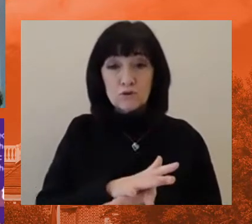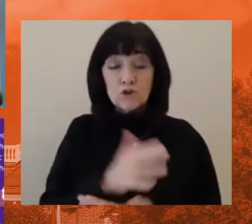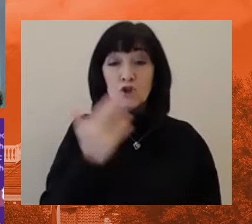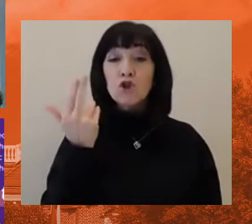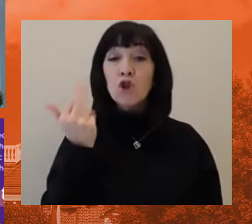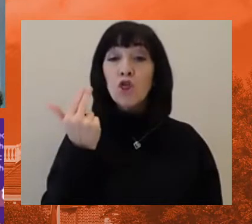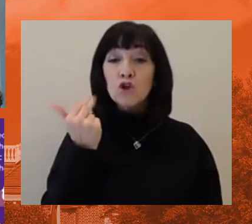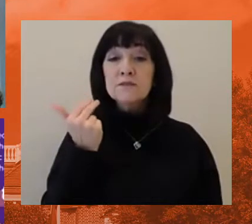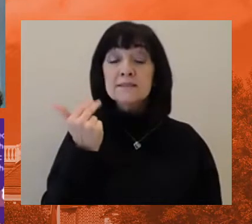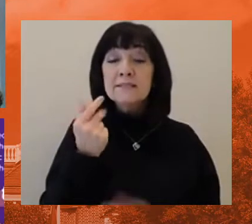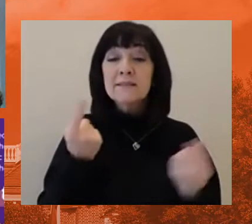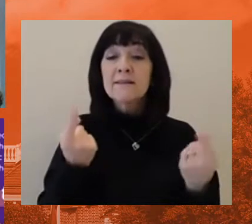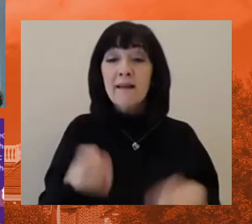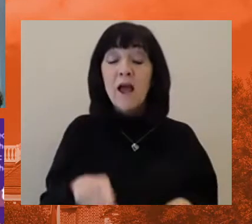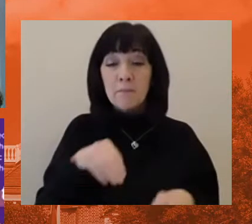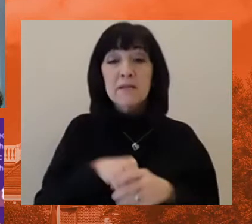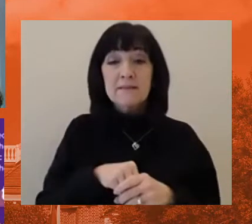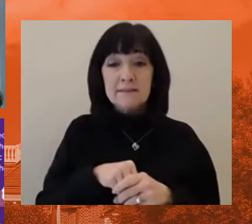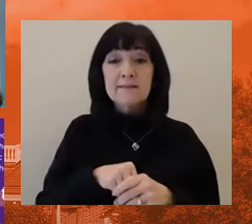elementary schools.